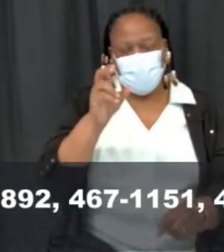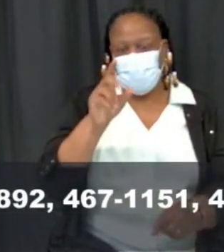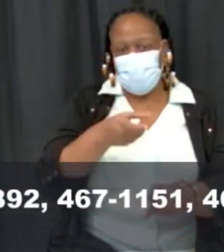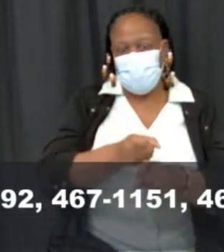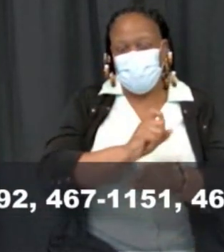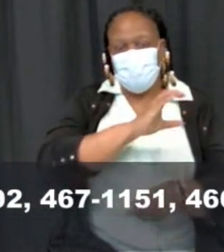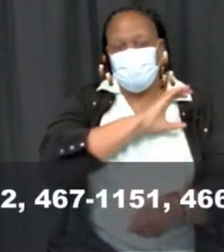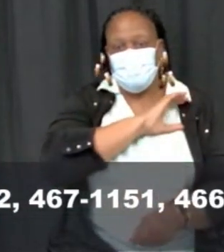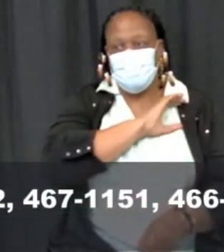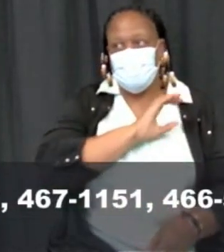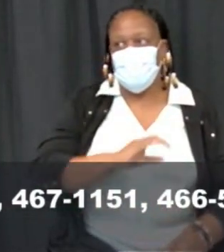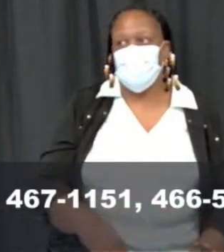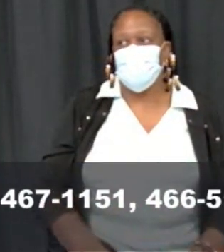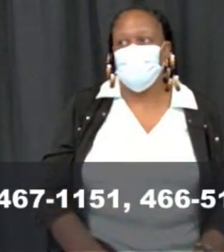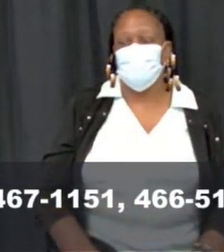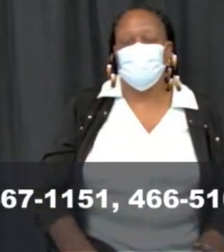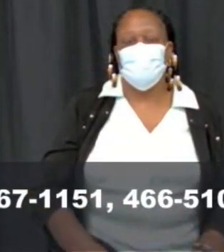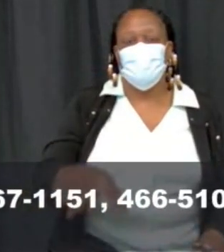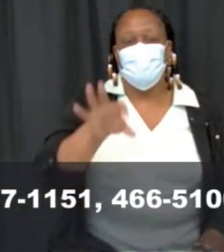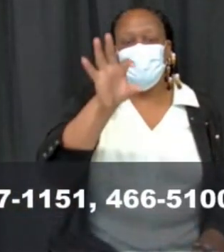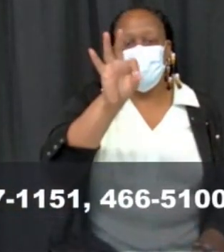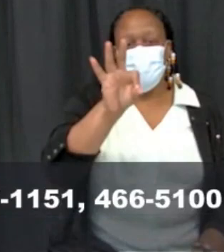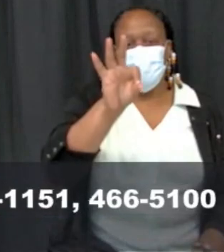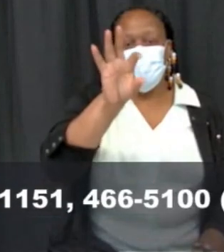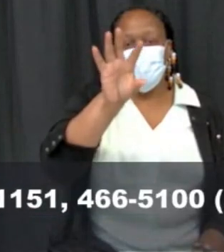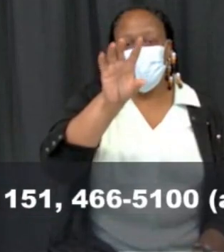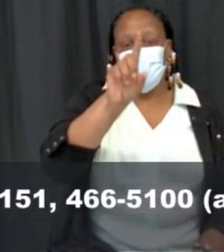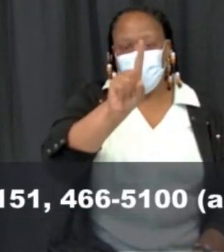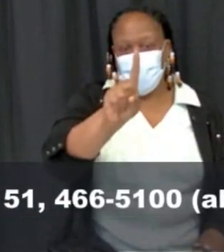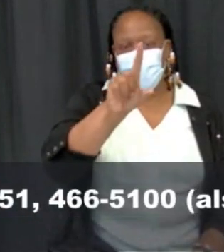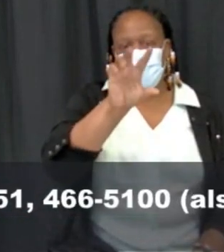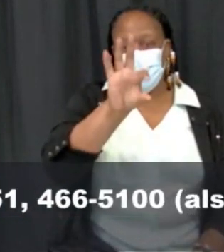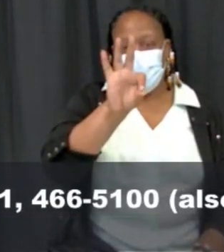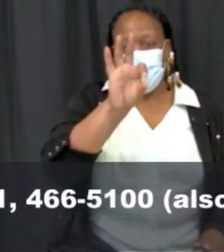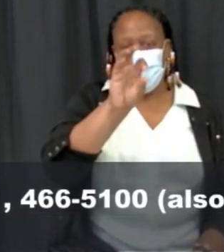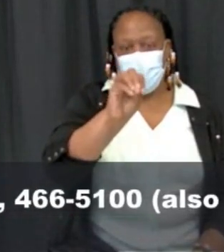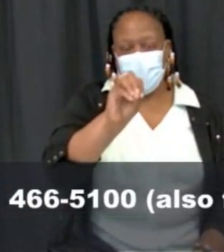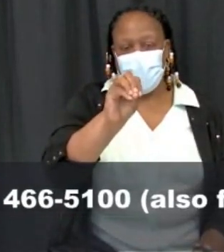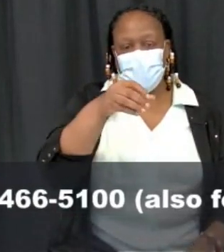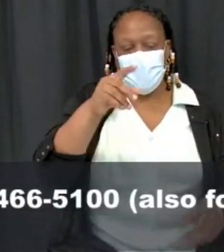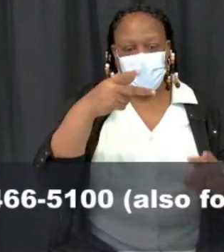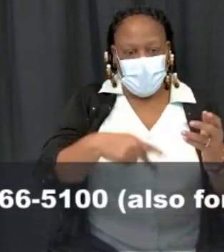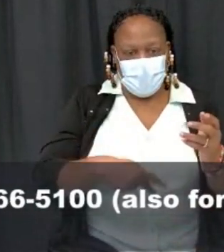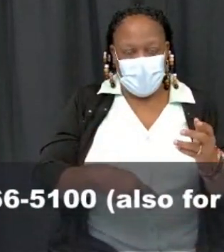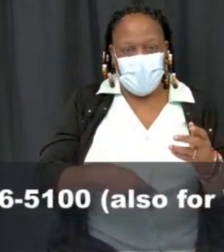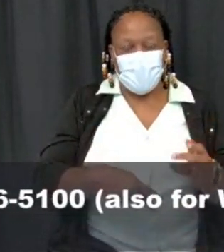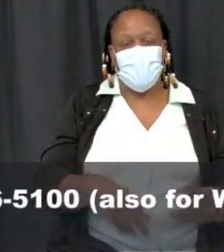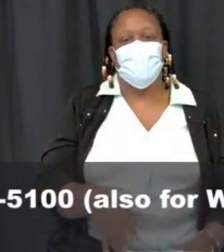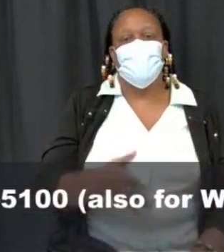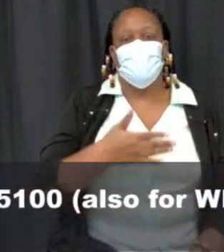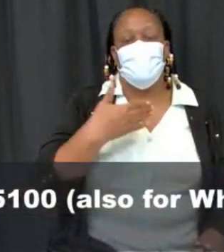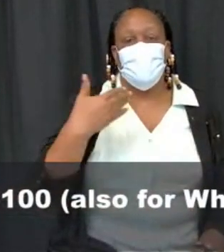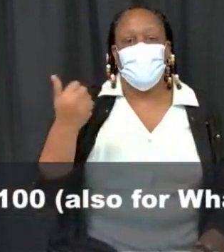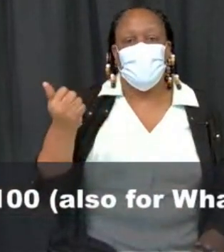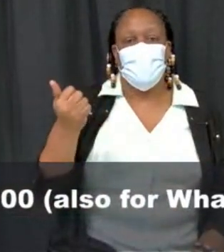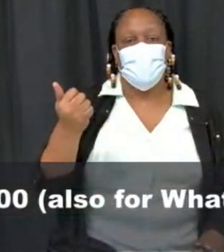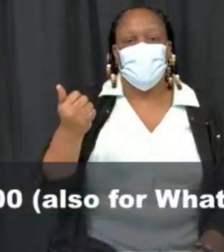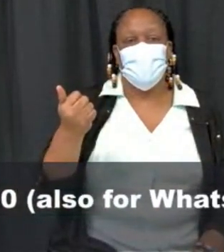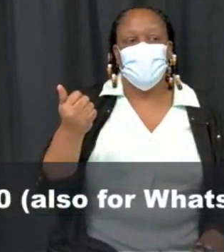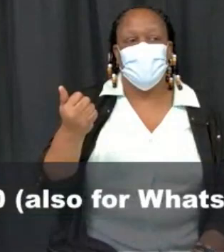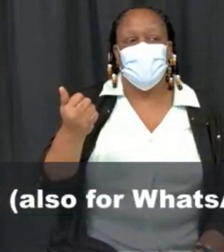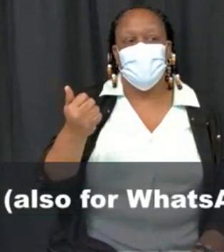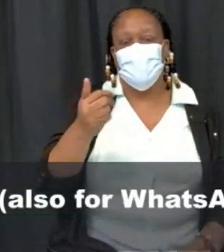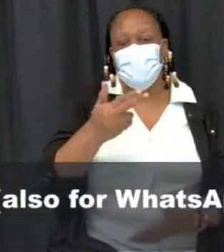119 of such tickets were issued on St. Kitts and 72 on Nevis. Further,